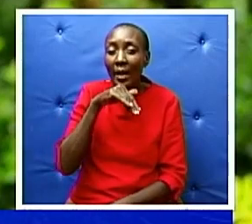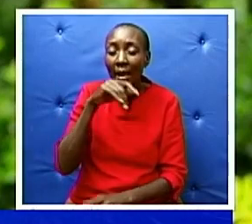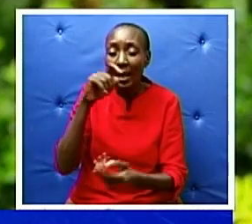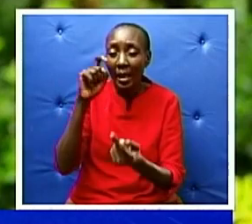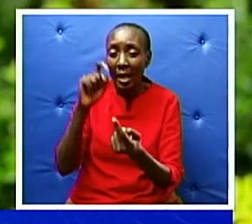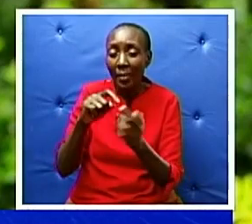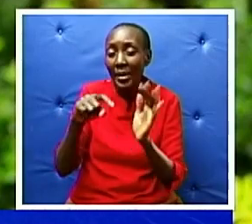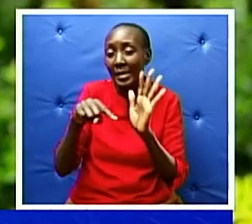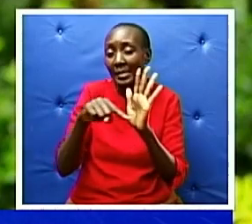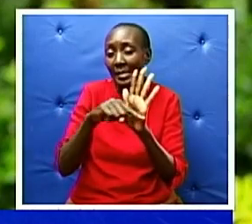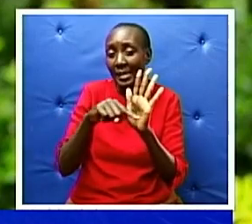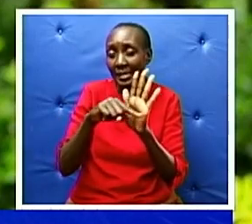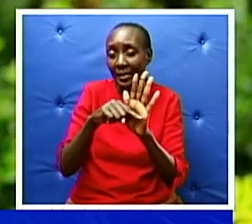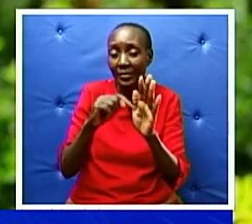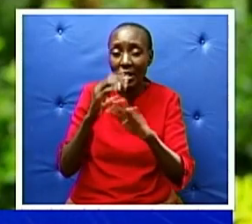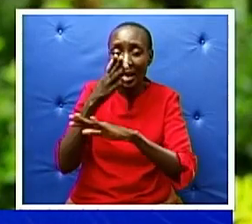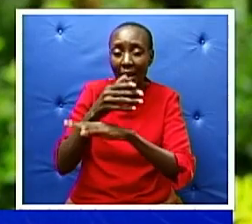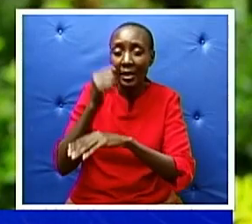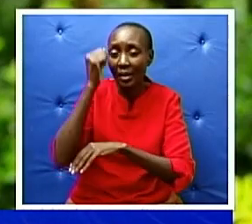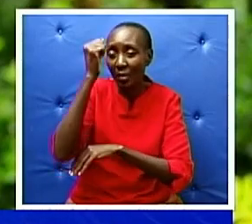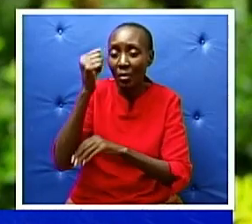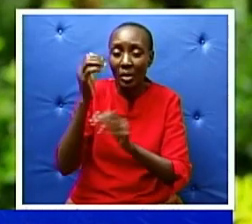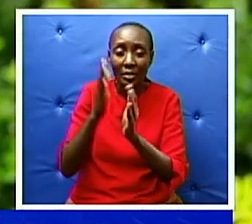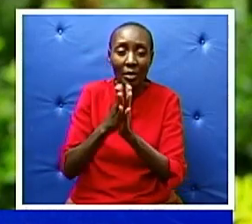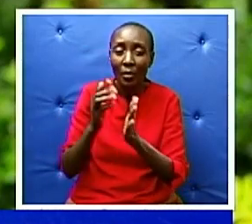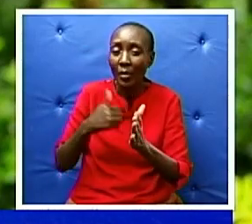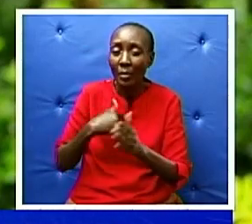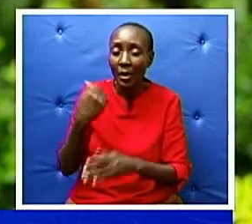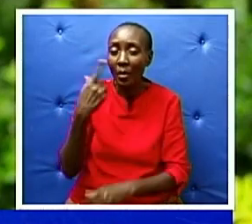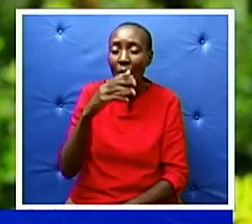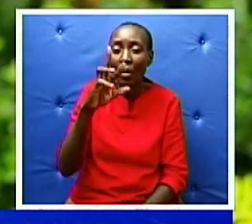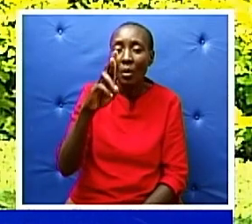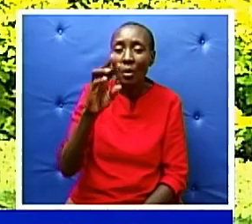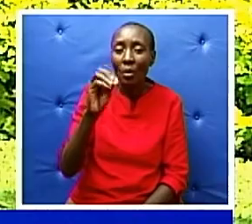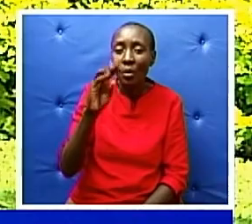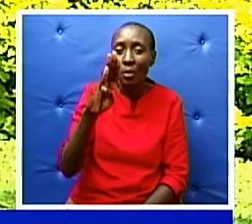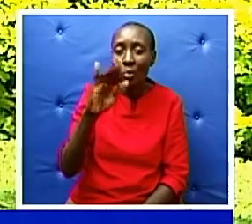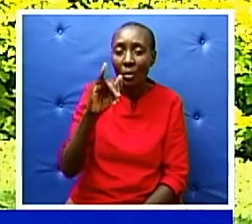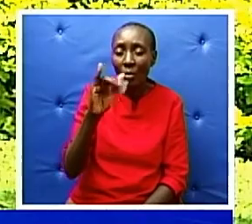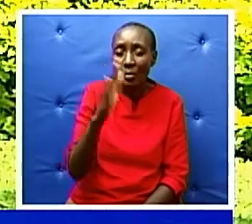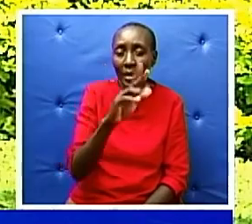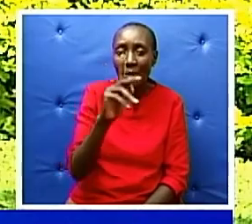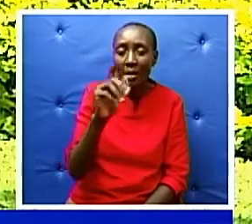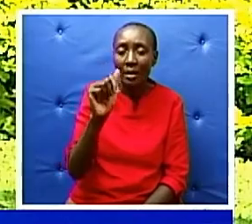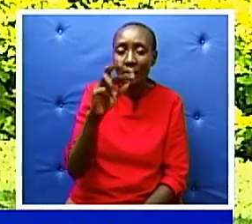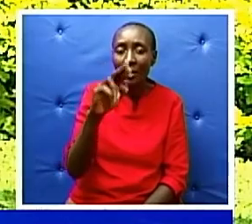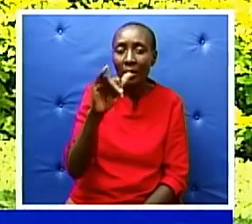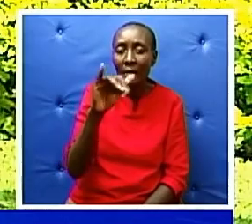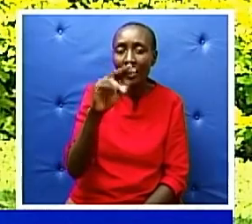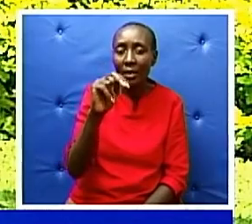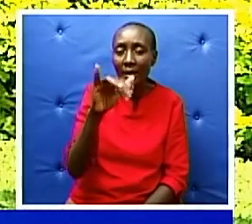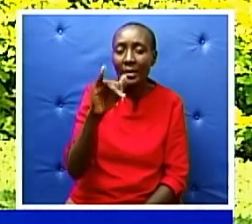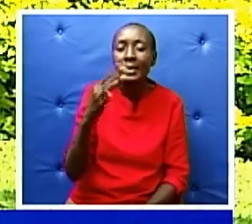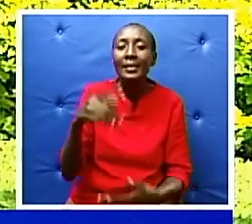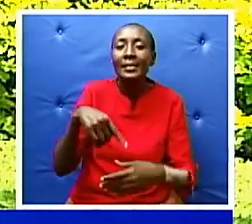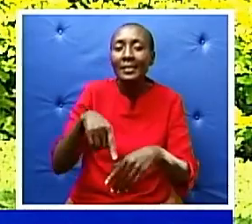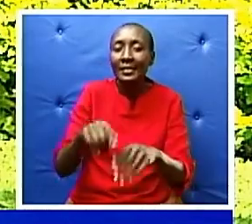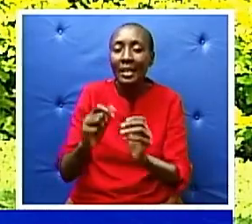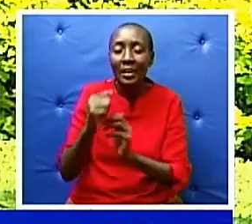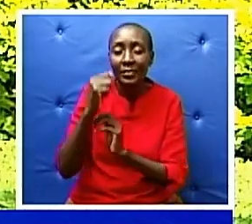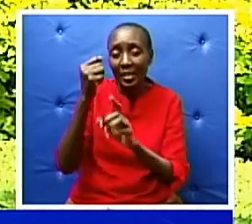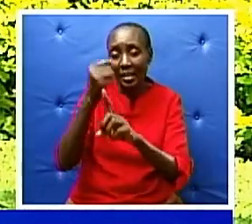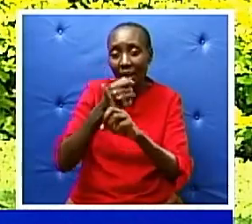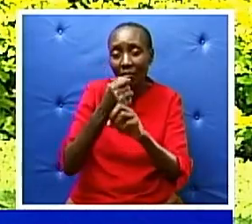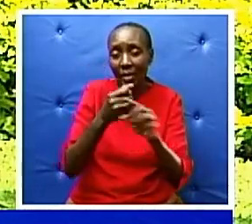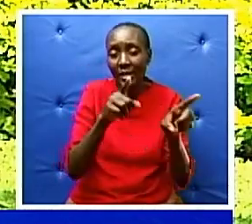the politics. With me on set is Robi Karani, who is an advocate and political analyst. Thank you for having me. Okay,